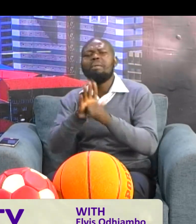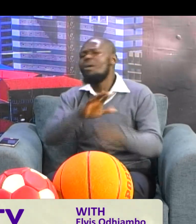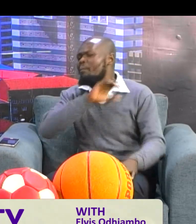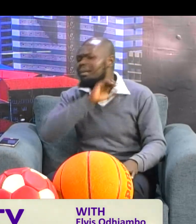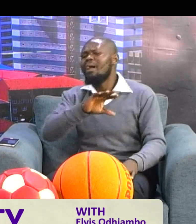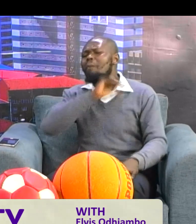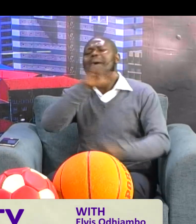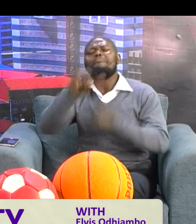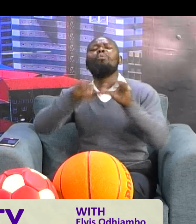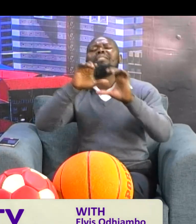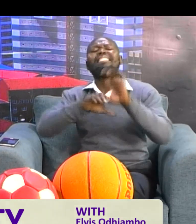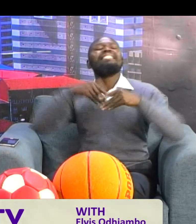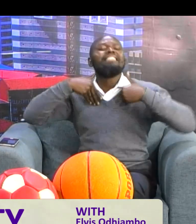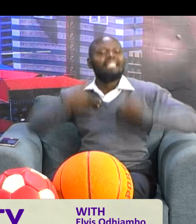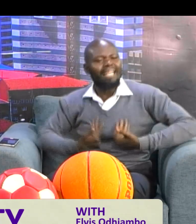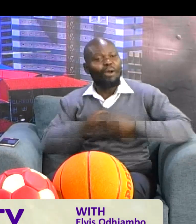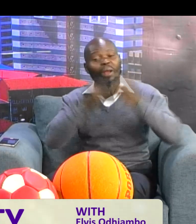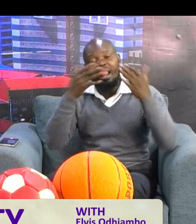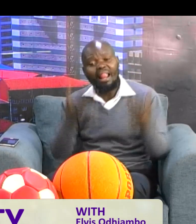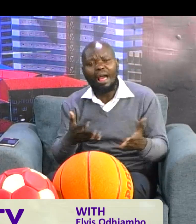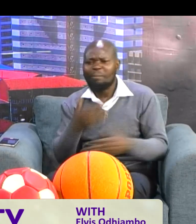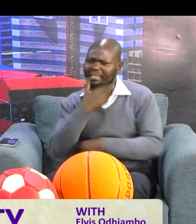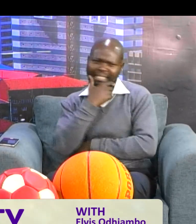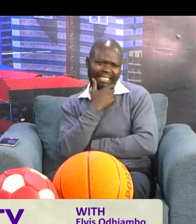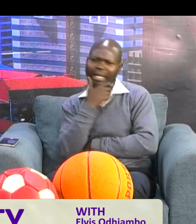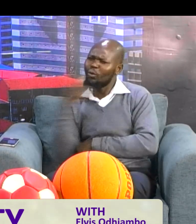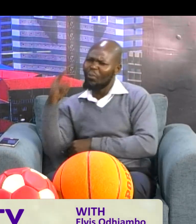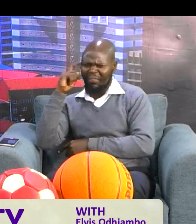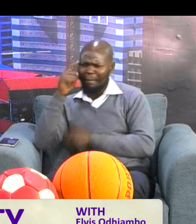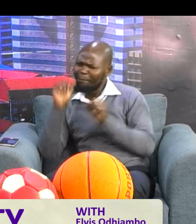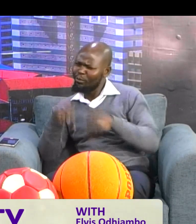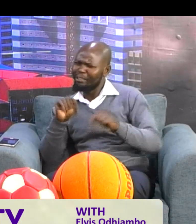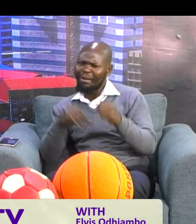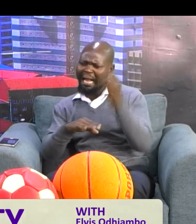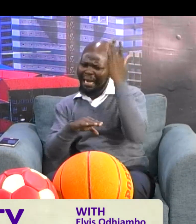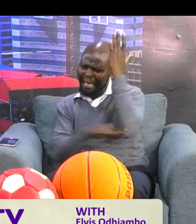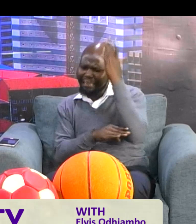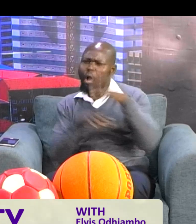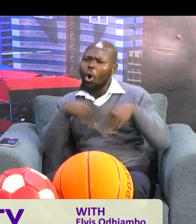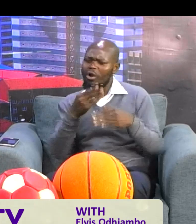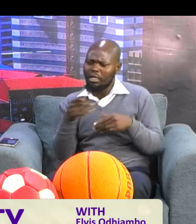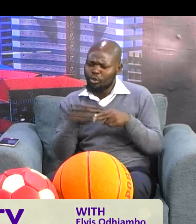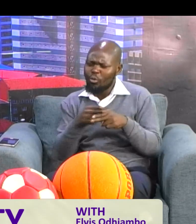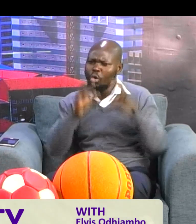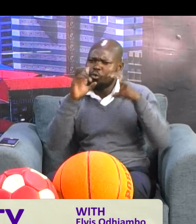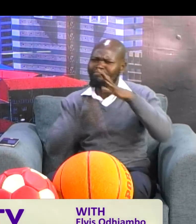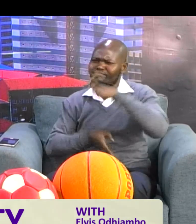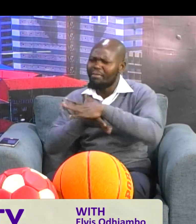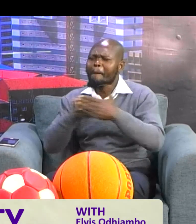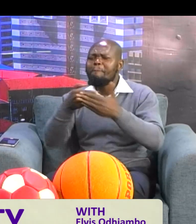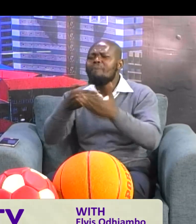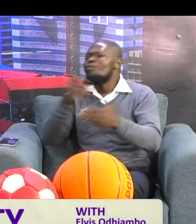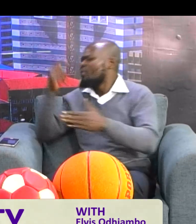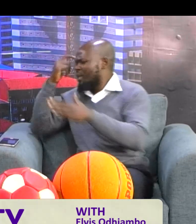Right. Many people right now are complaining. Their supporters are tired. what do you think could be the problem for